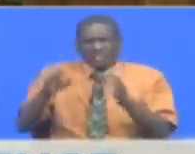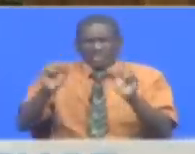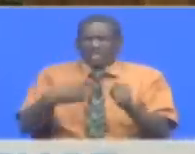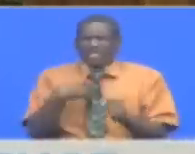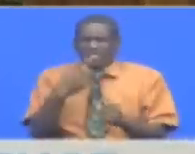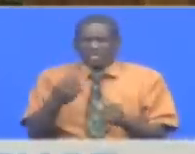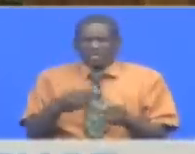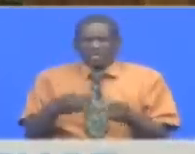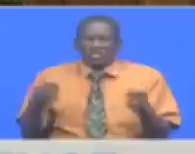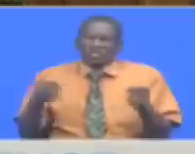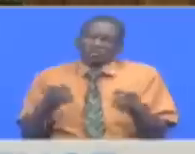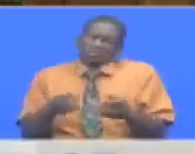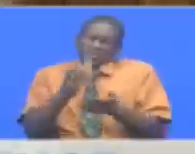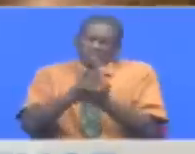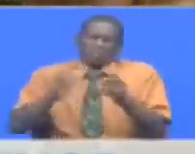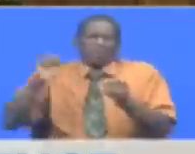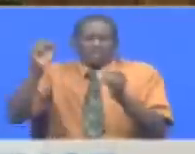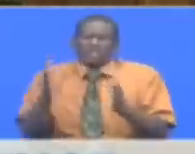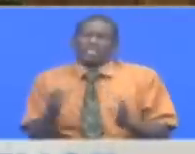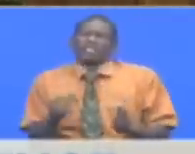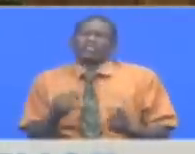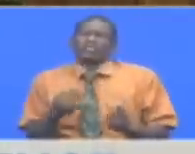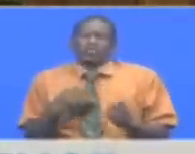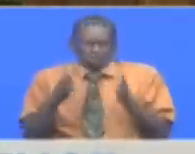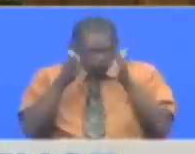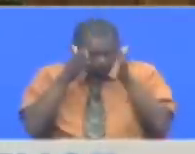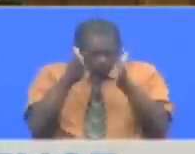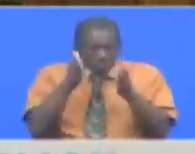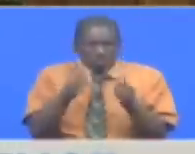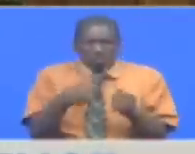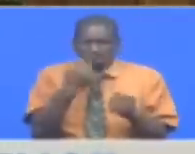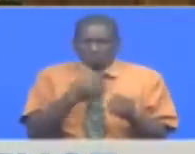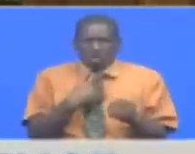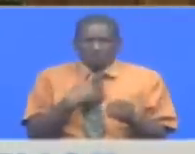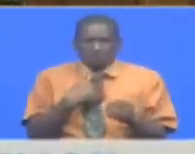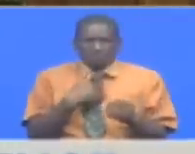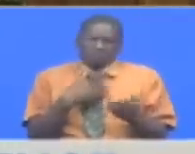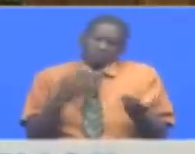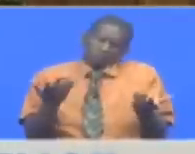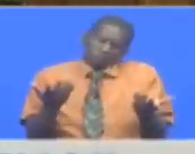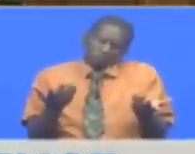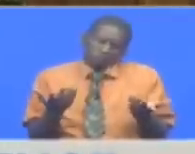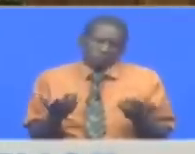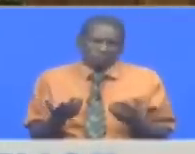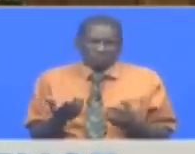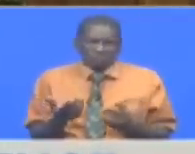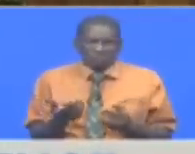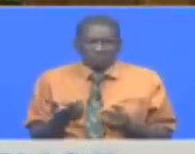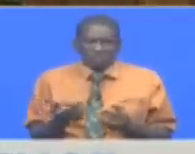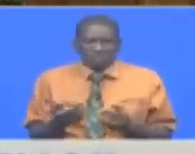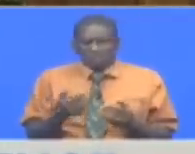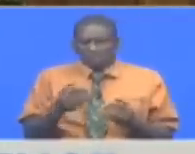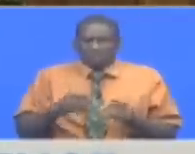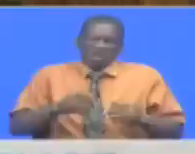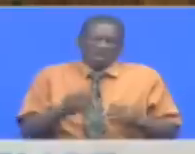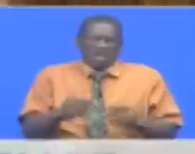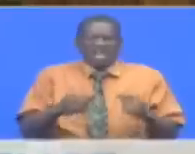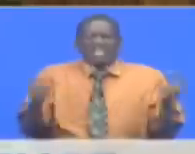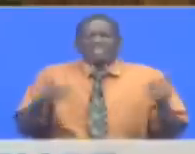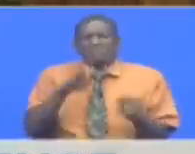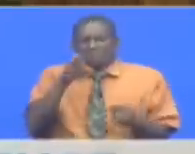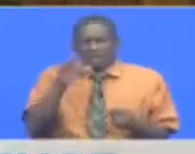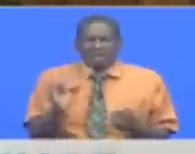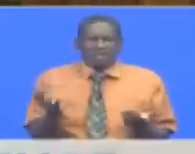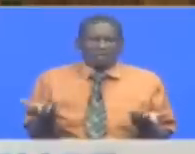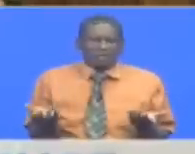short-term political gains, who have deviated from why we wanted the BBI to it being